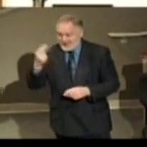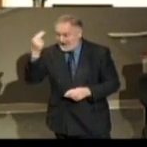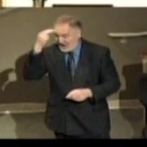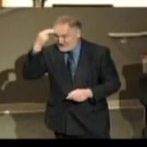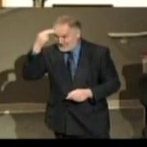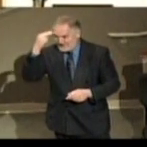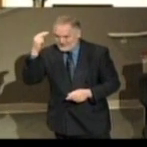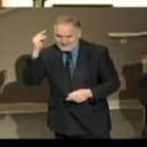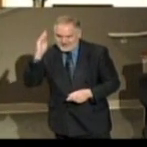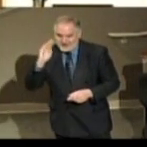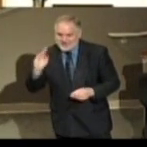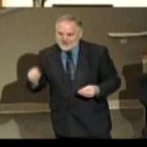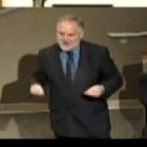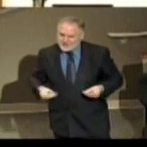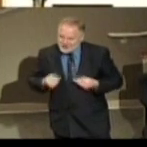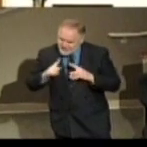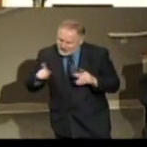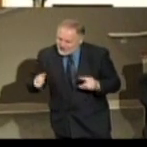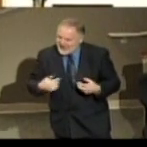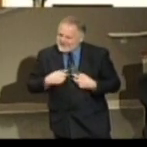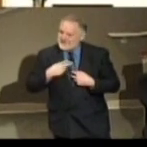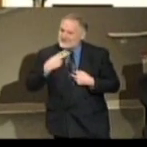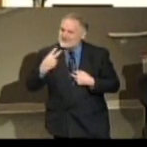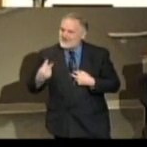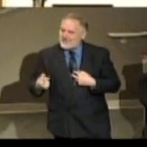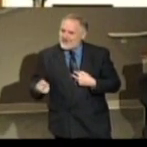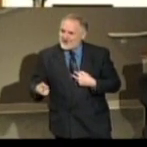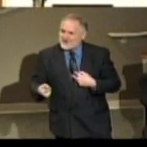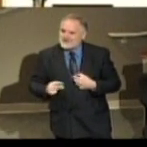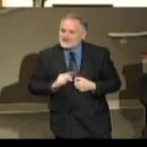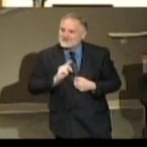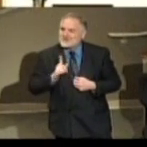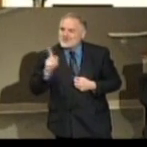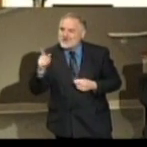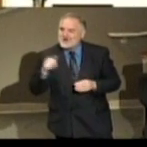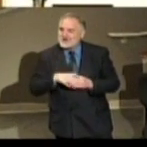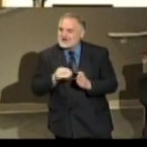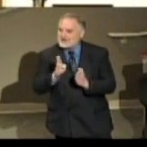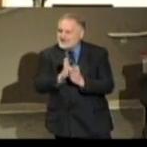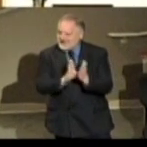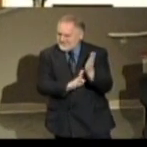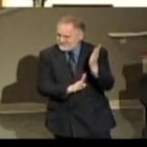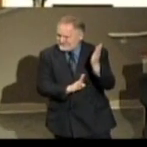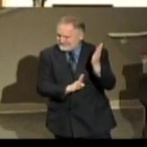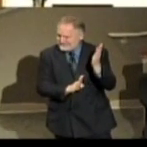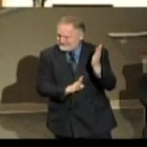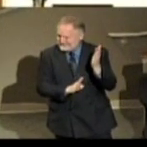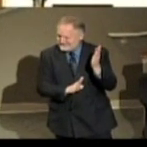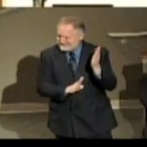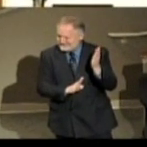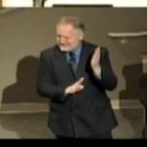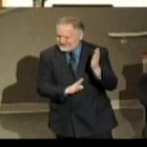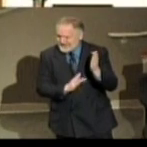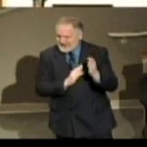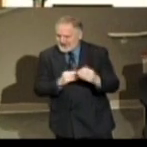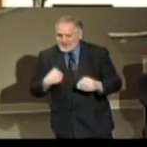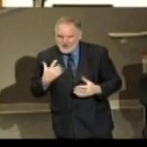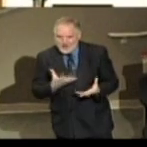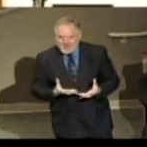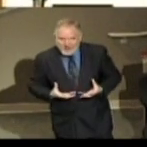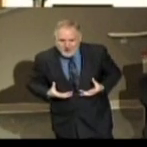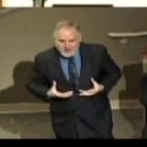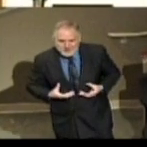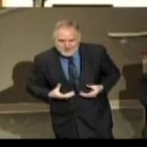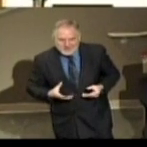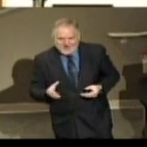And they made him an offer. They said, "You have a voice that is literally one in a billion. And we want to